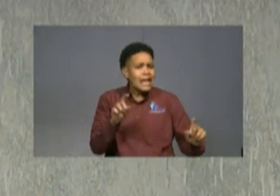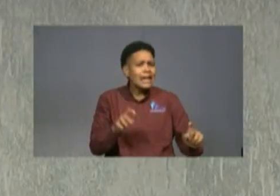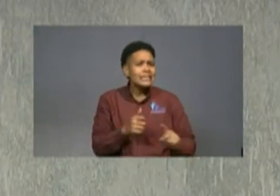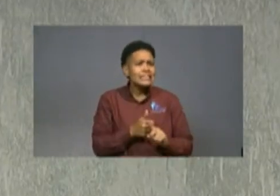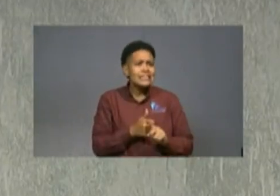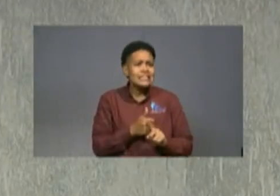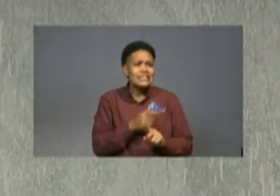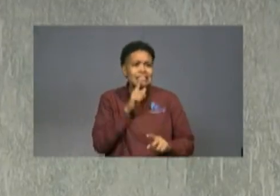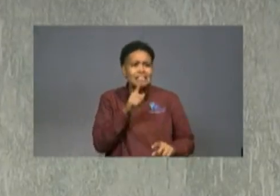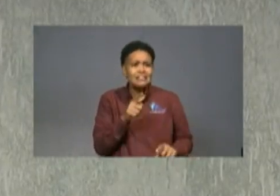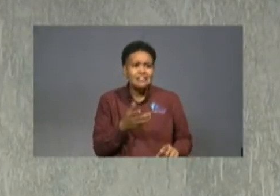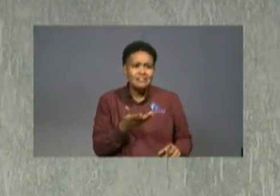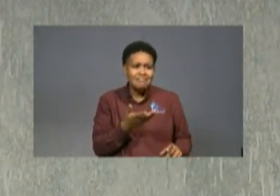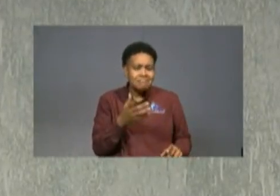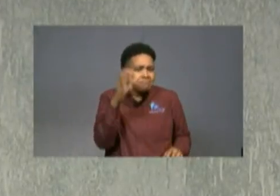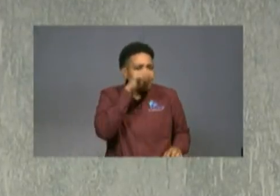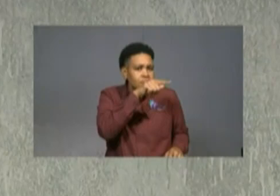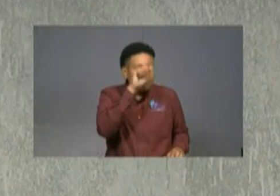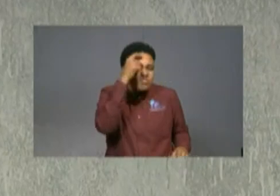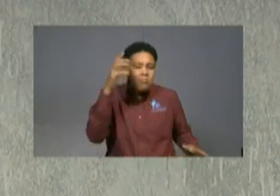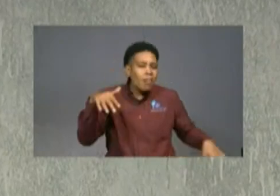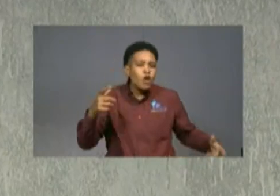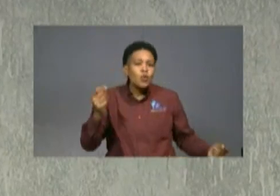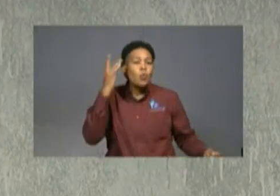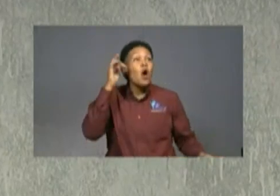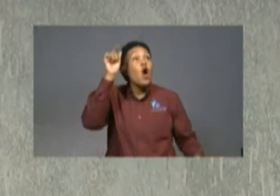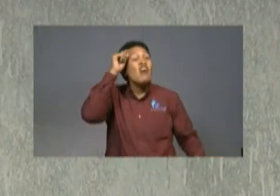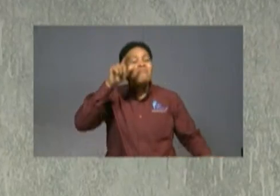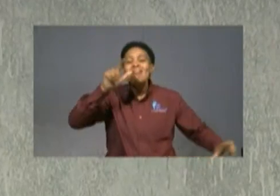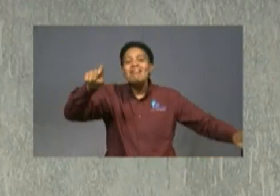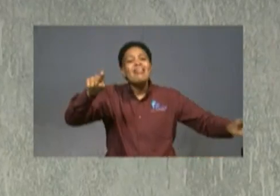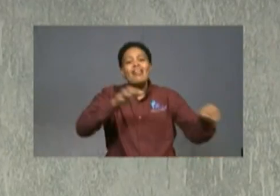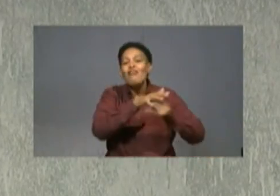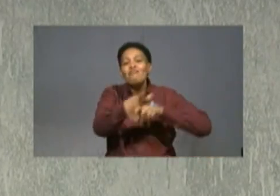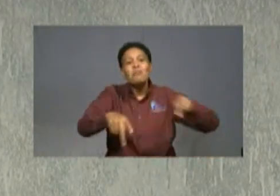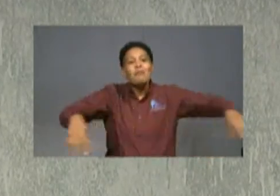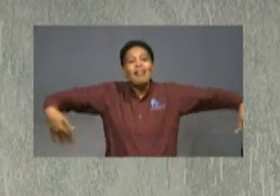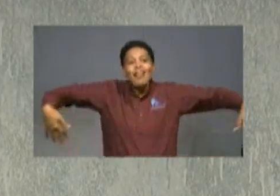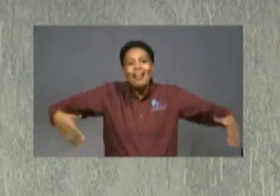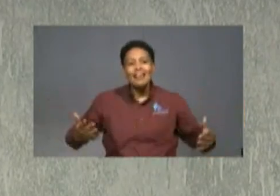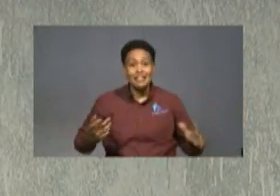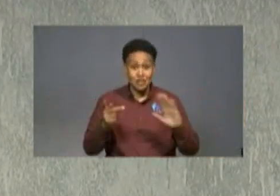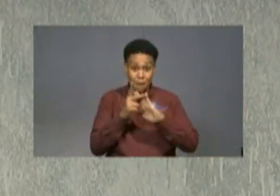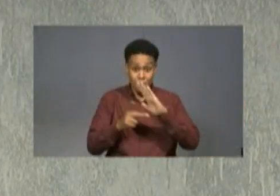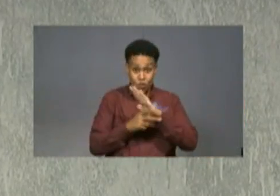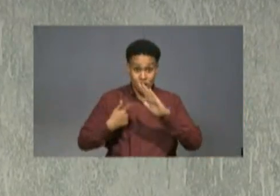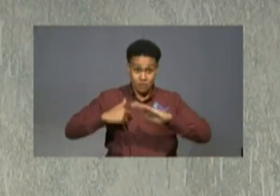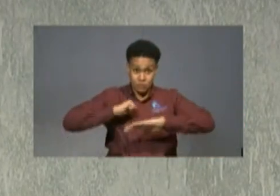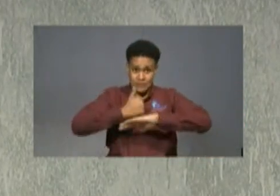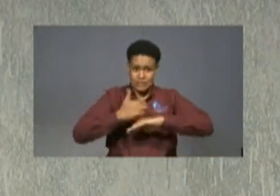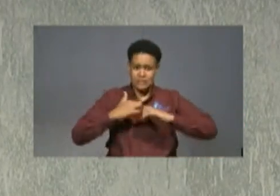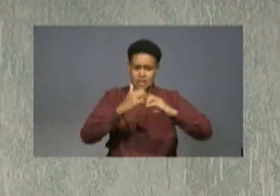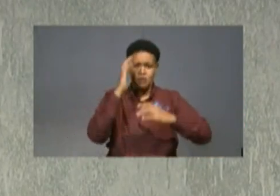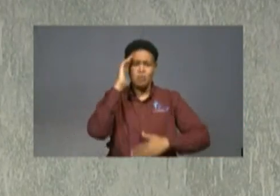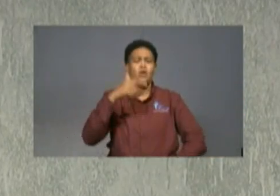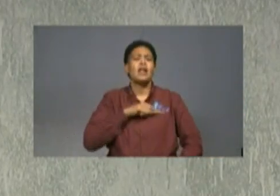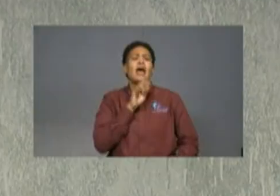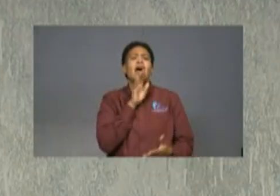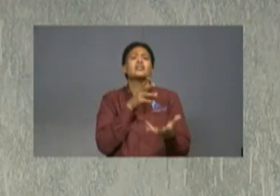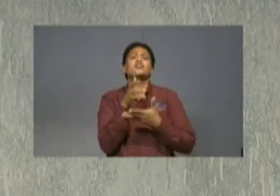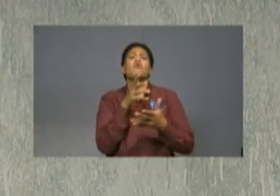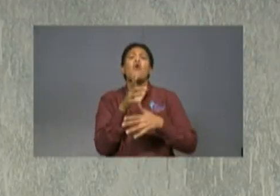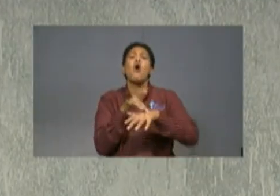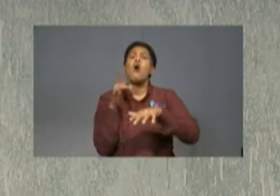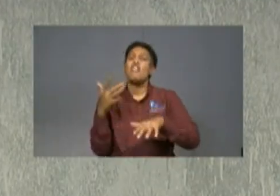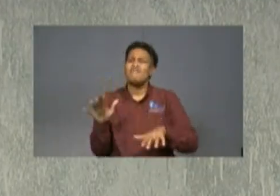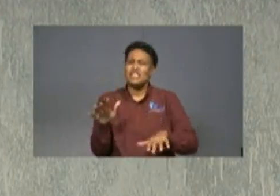Achilles heel of this government because they have not tested enough. The protocol that we'll put in place, and I spoke to some of it earlier, to